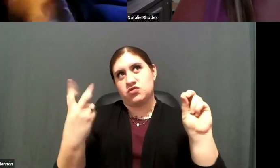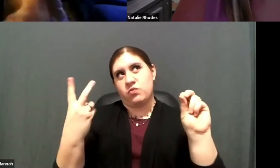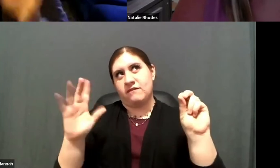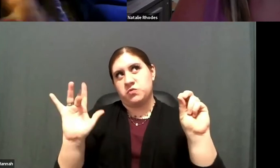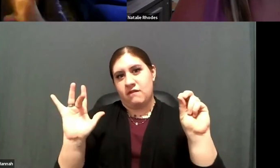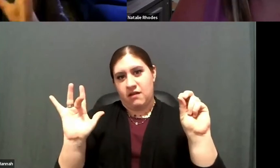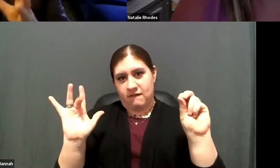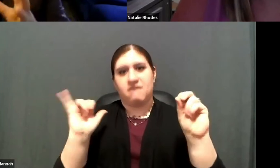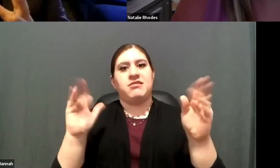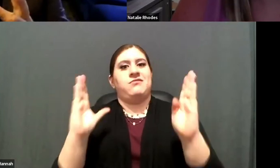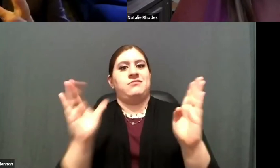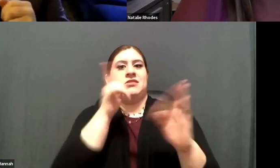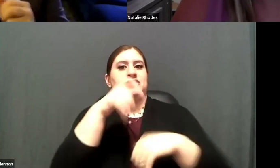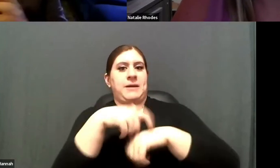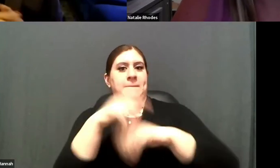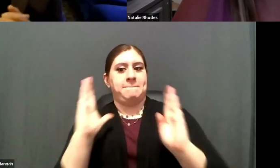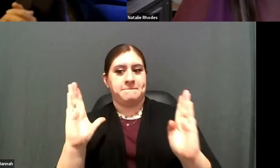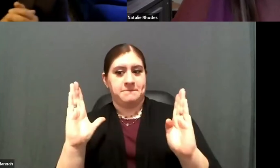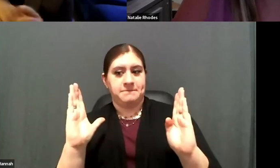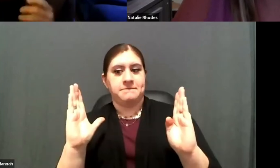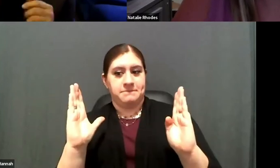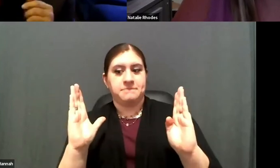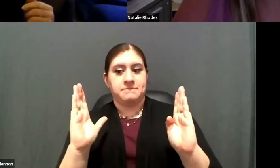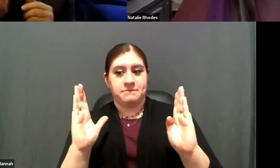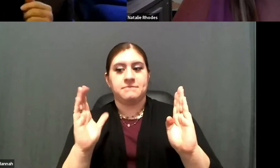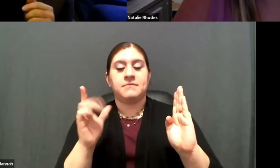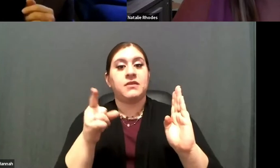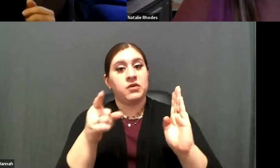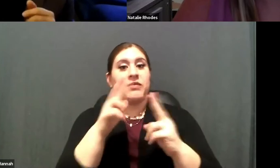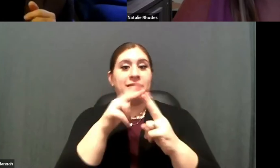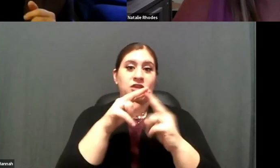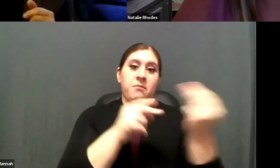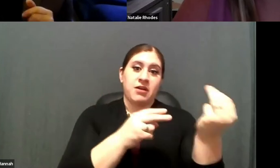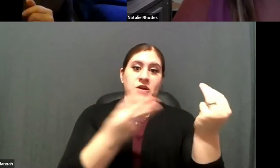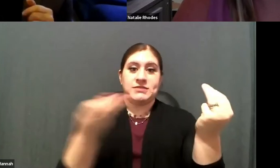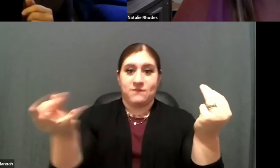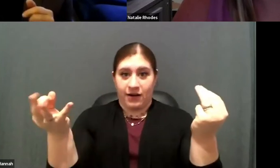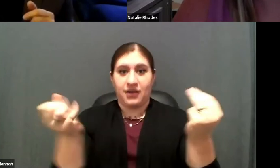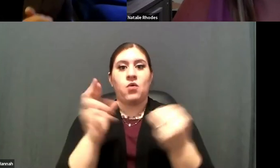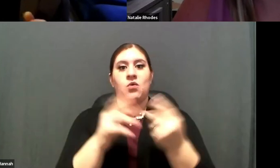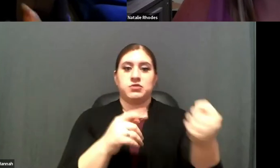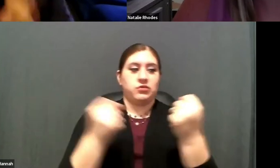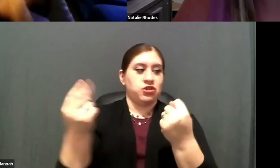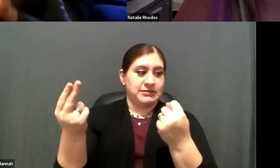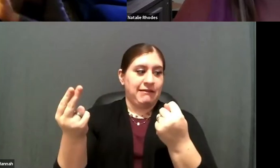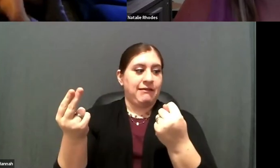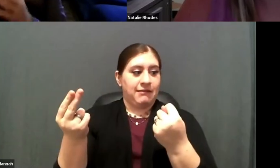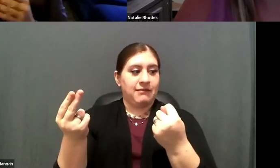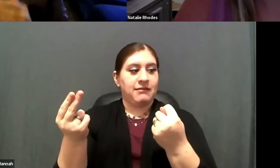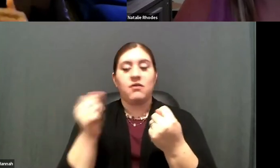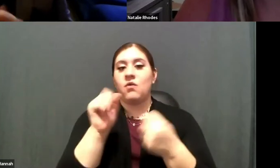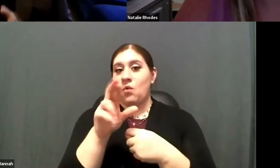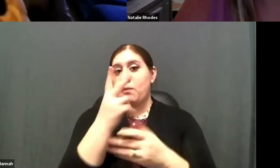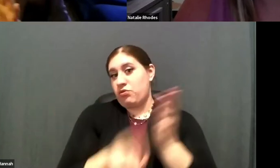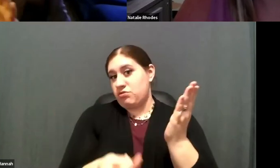11:30 to 12:25, right at lunchtime. Yeah. And so you'll have either Monday, Wednesday, Friday class or a Tuesday, Thursday class or